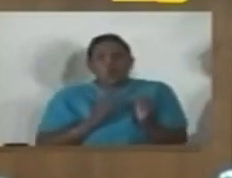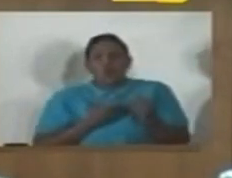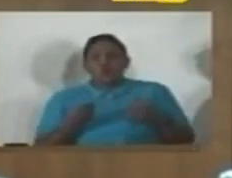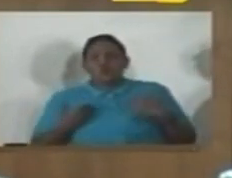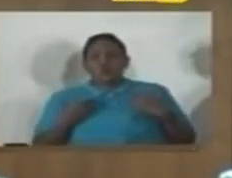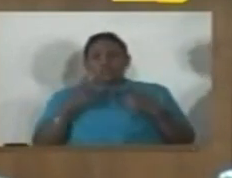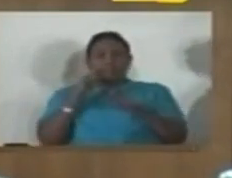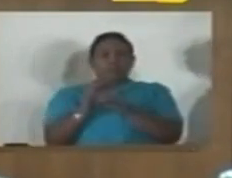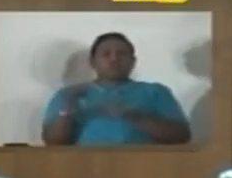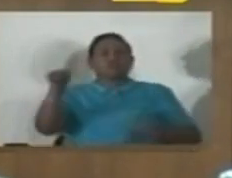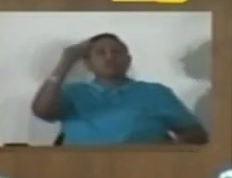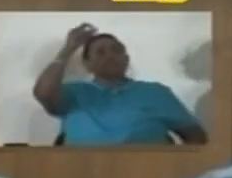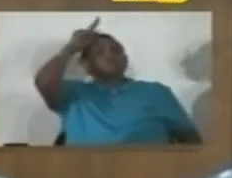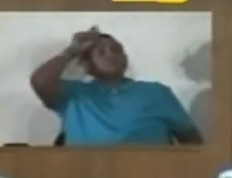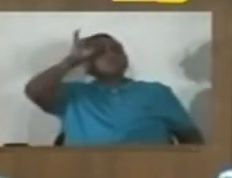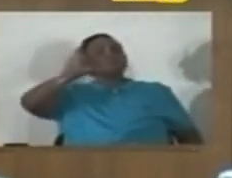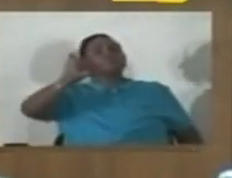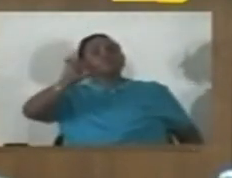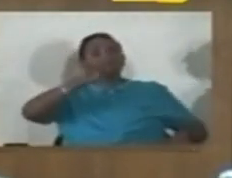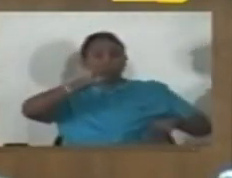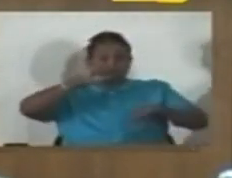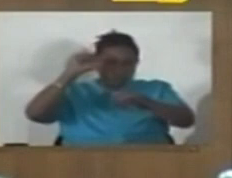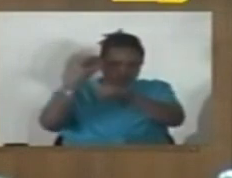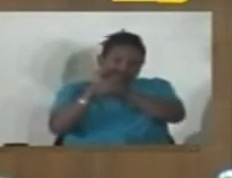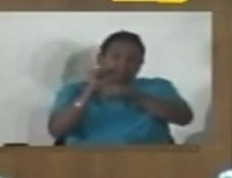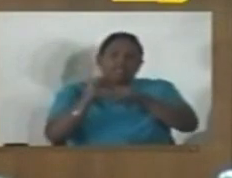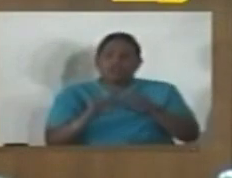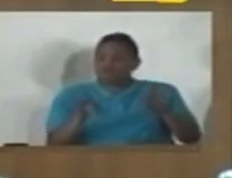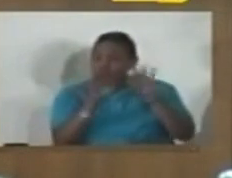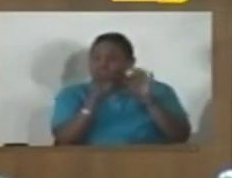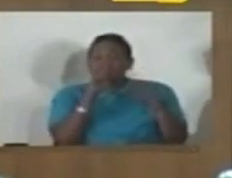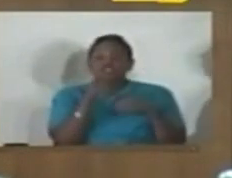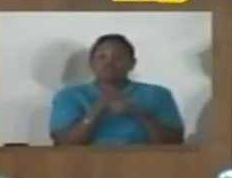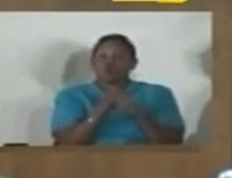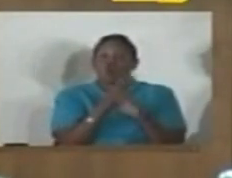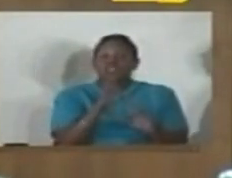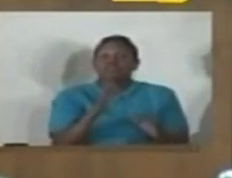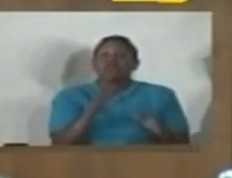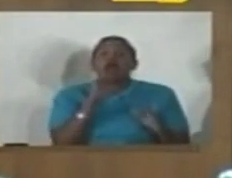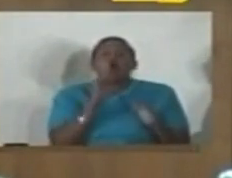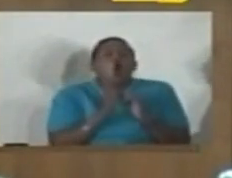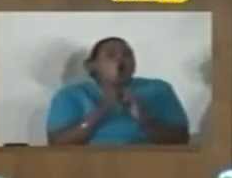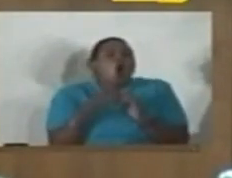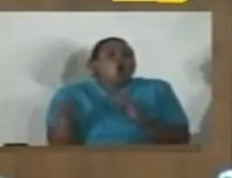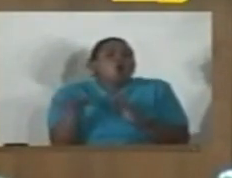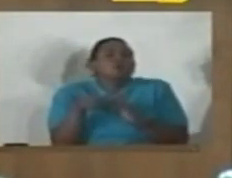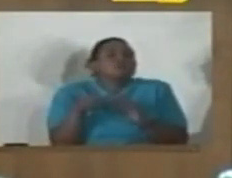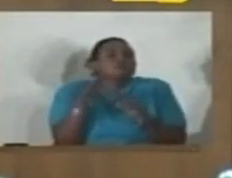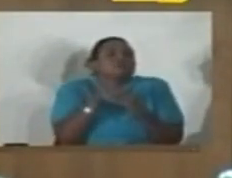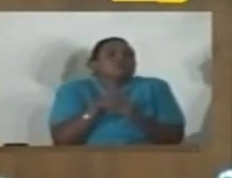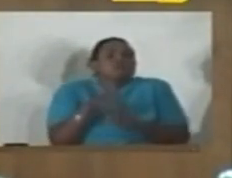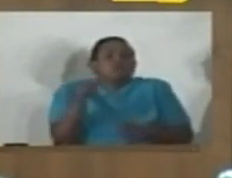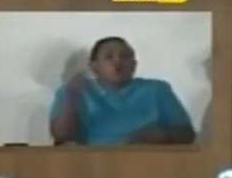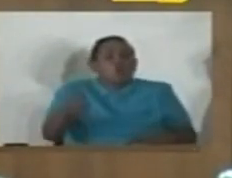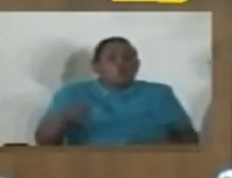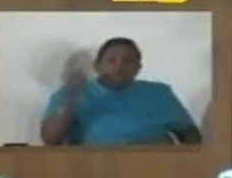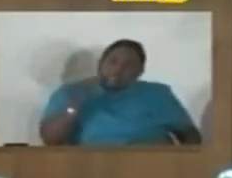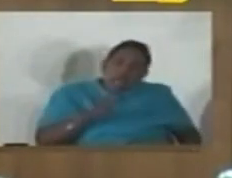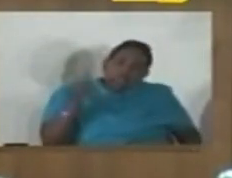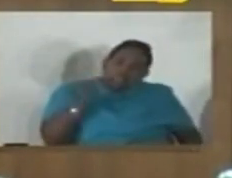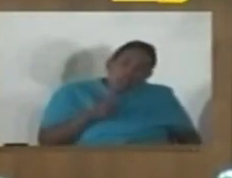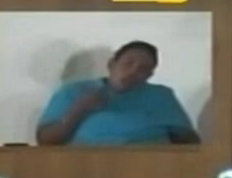ensure that they understand that the real-world relevance of productivity and how it applies to their own day-to-day